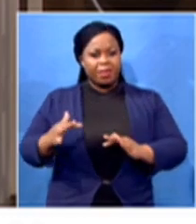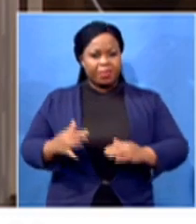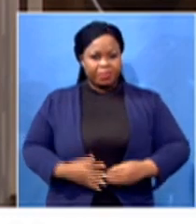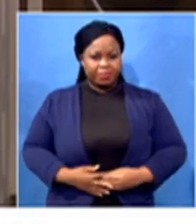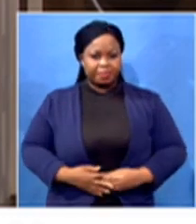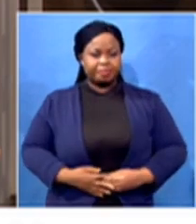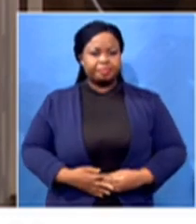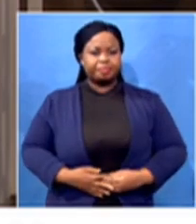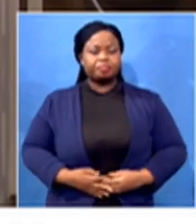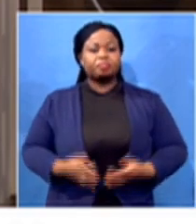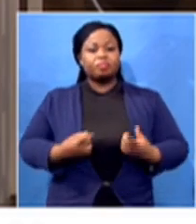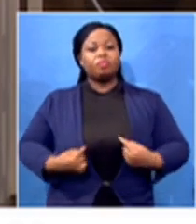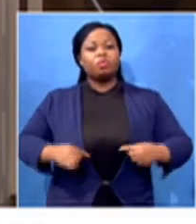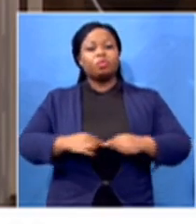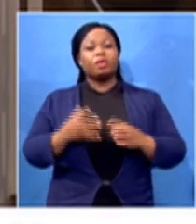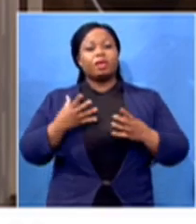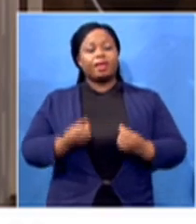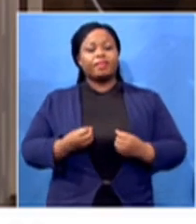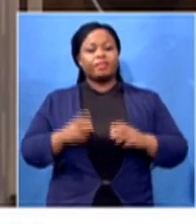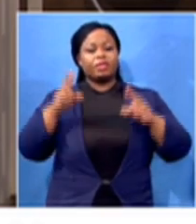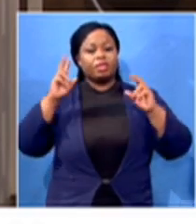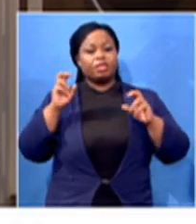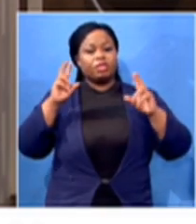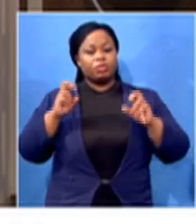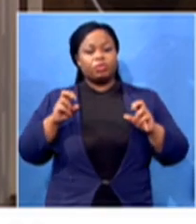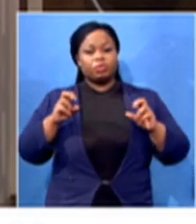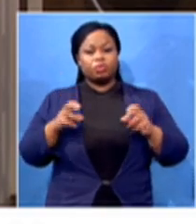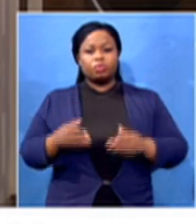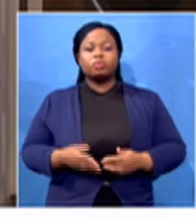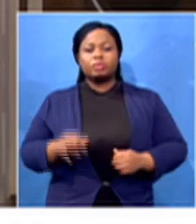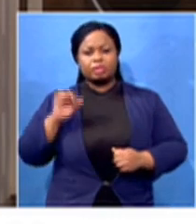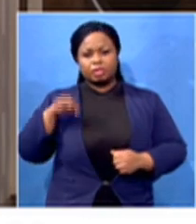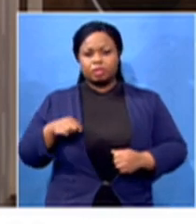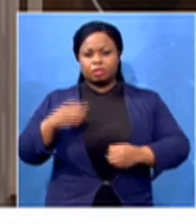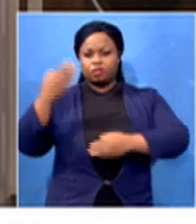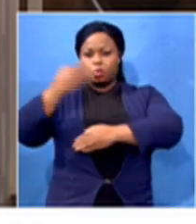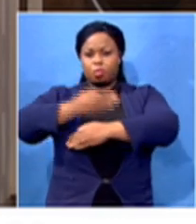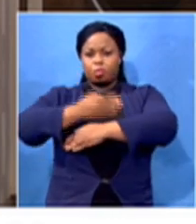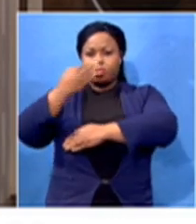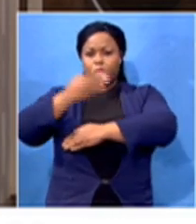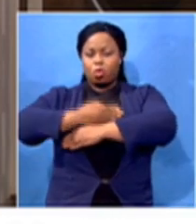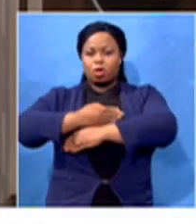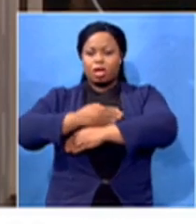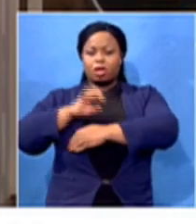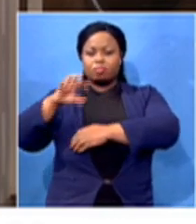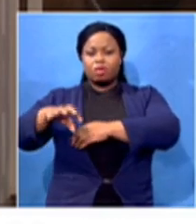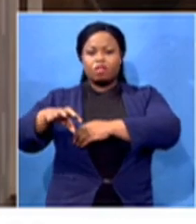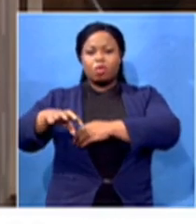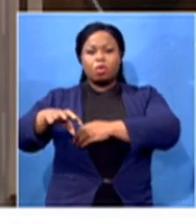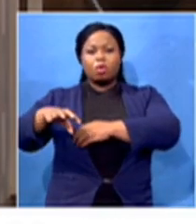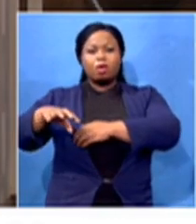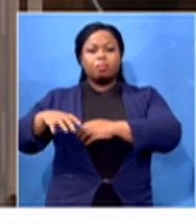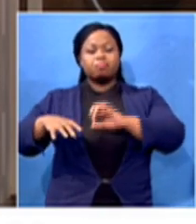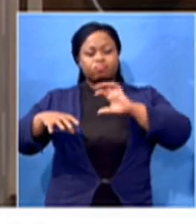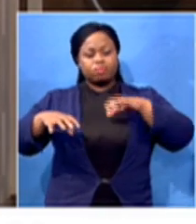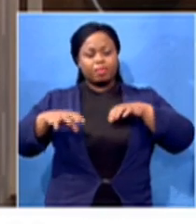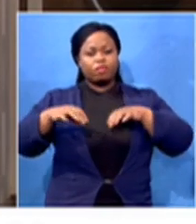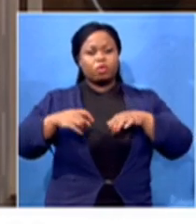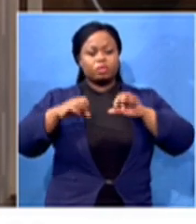critical issues across the borders. While we have official borders, our